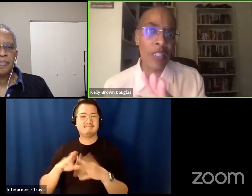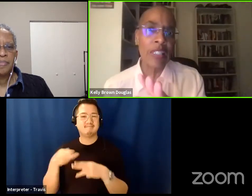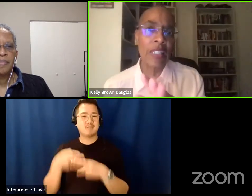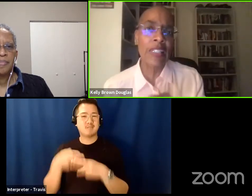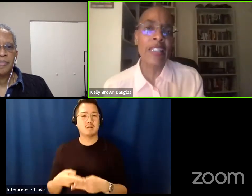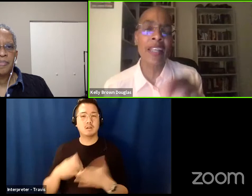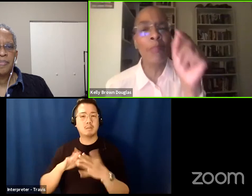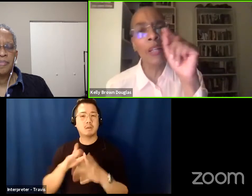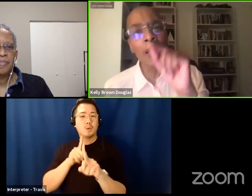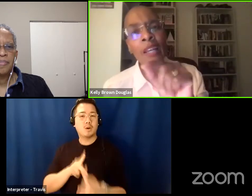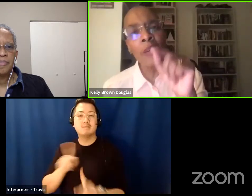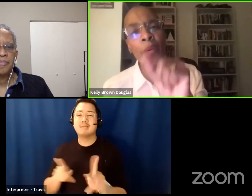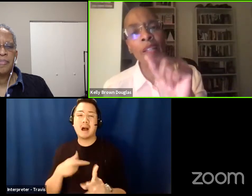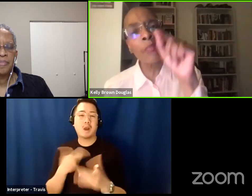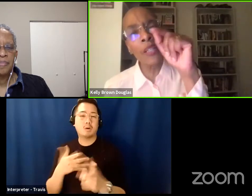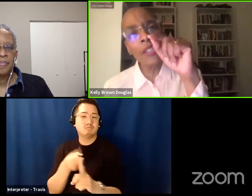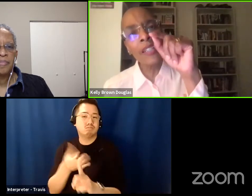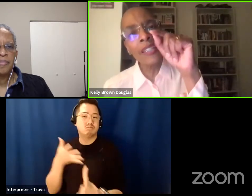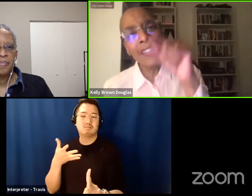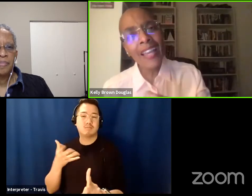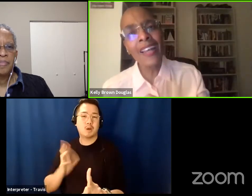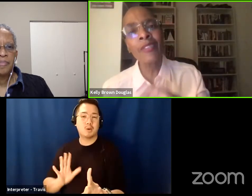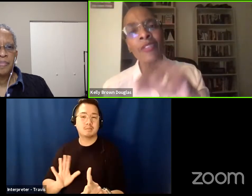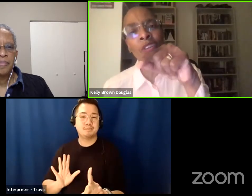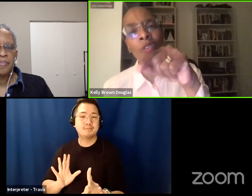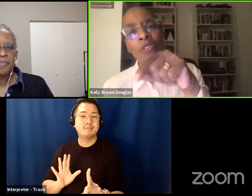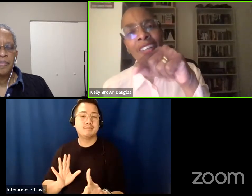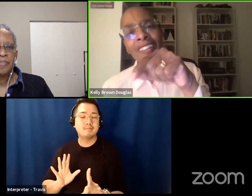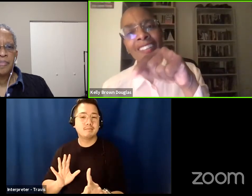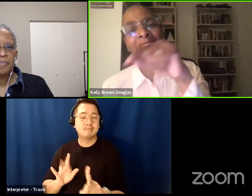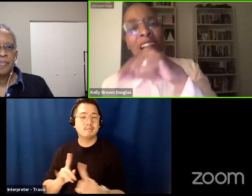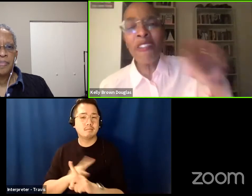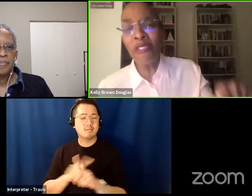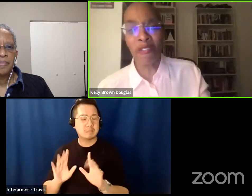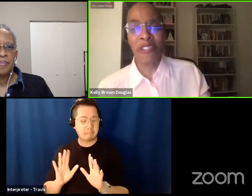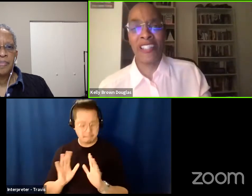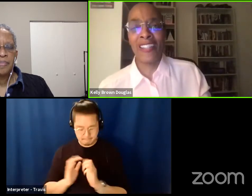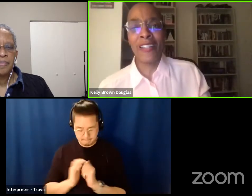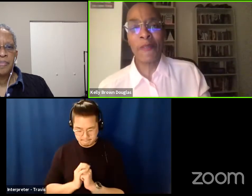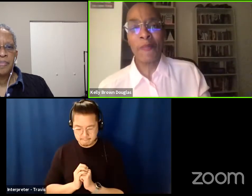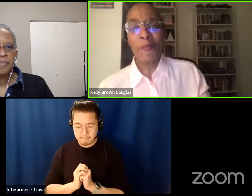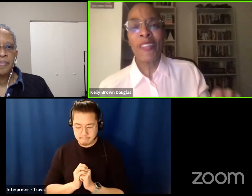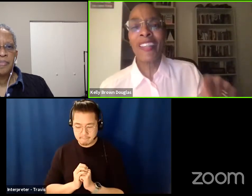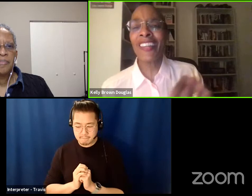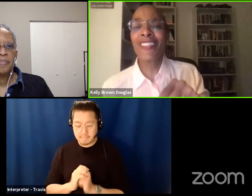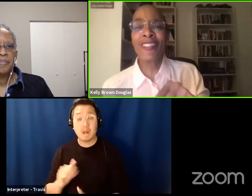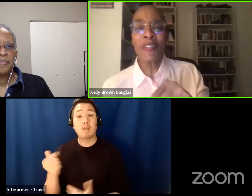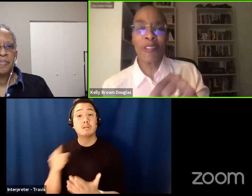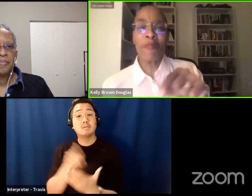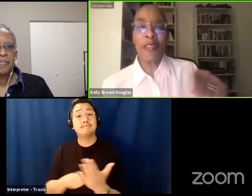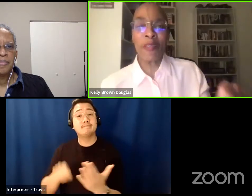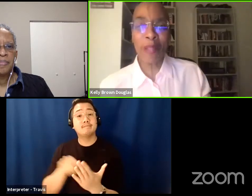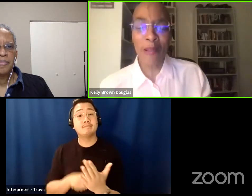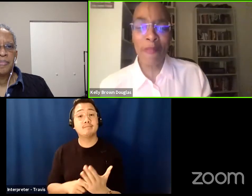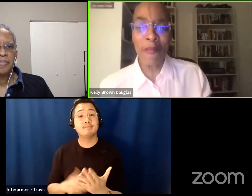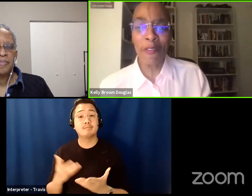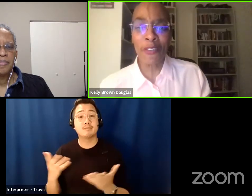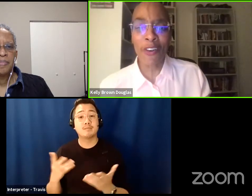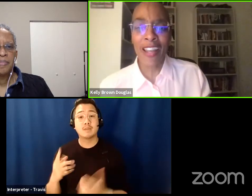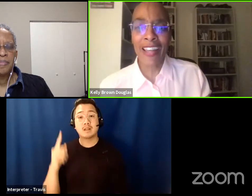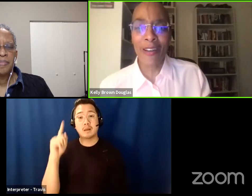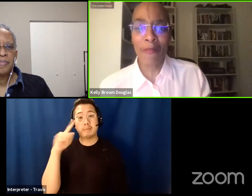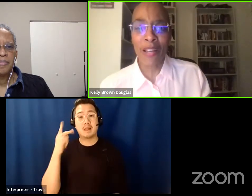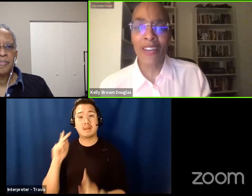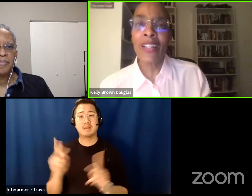of, we don't need to get into that, but yet, so the other critique is something that Black people